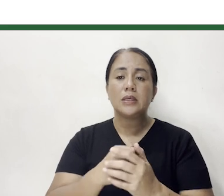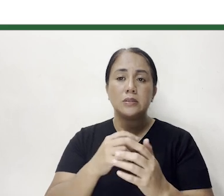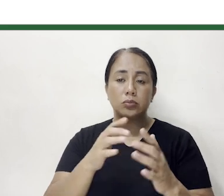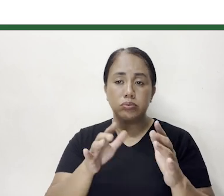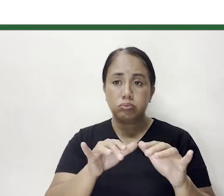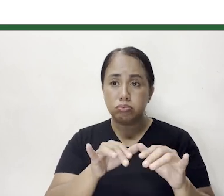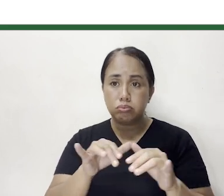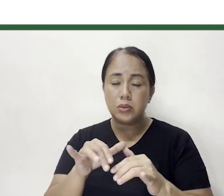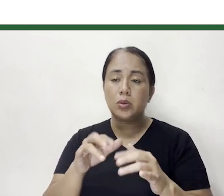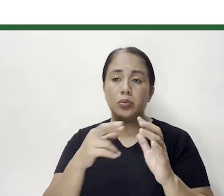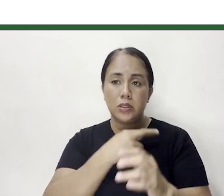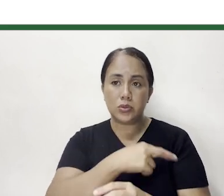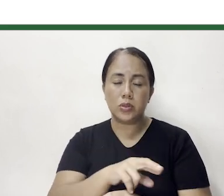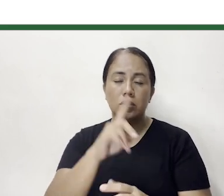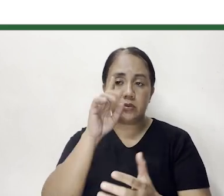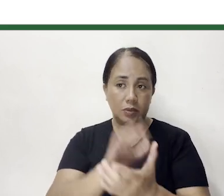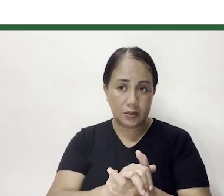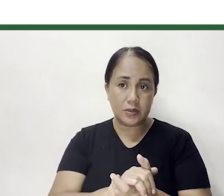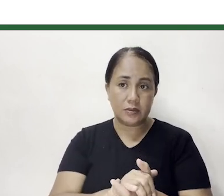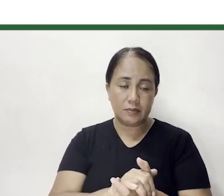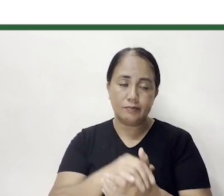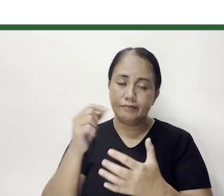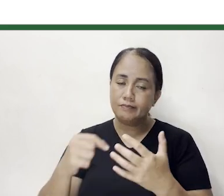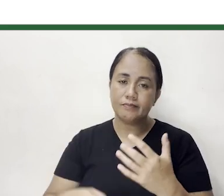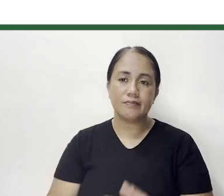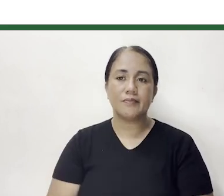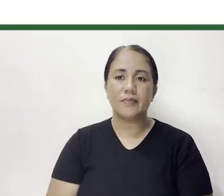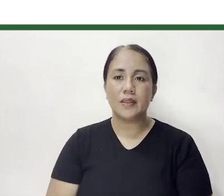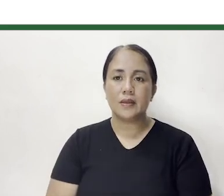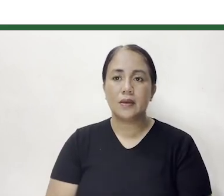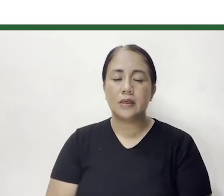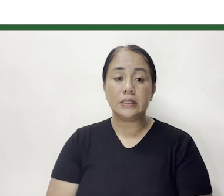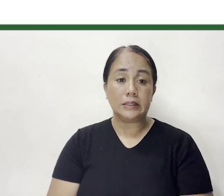status, size, religion, or beliefs, etc.